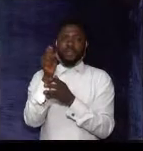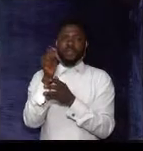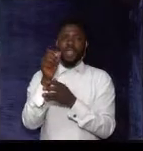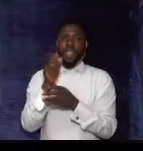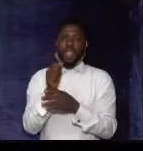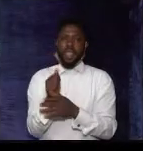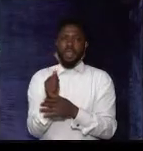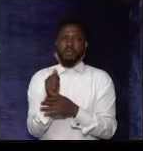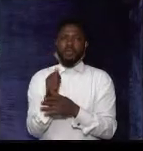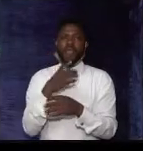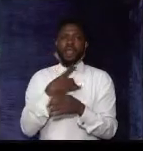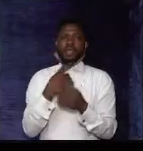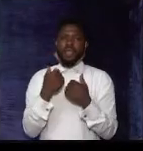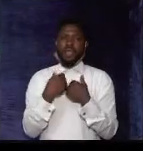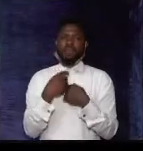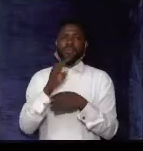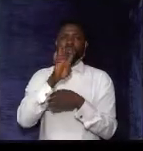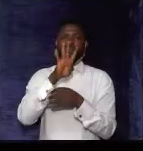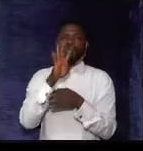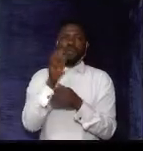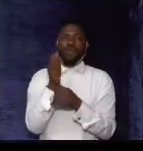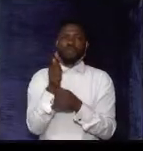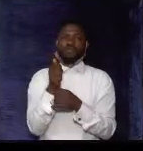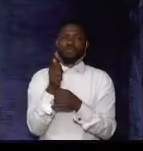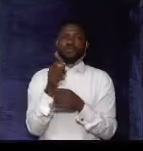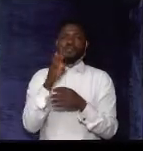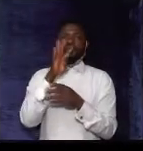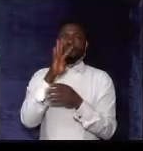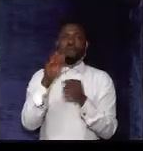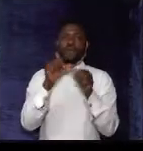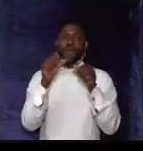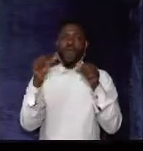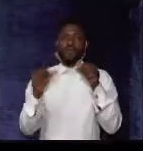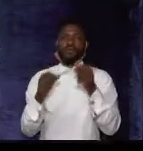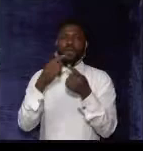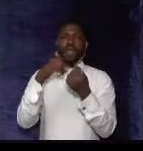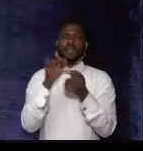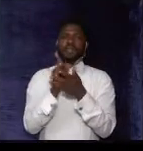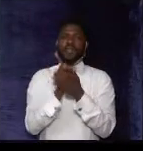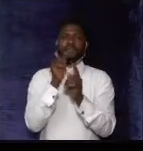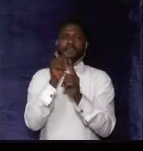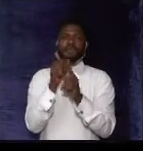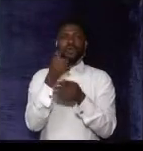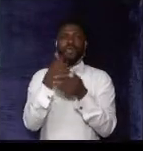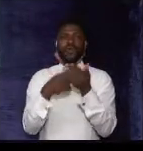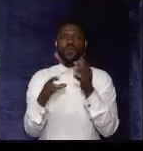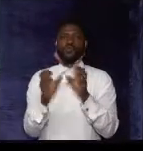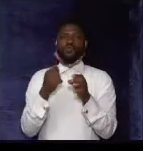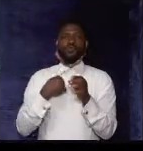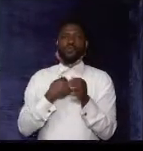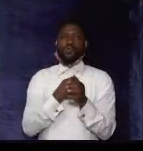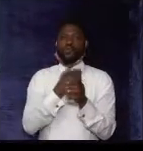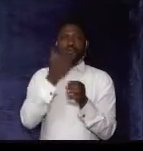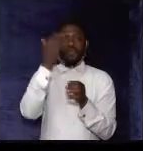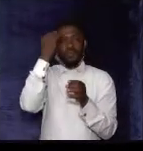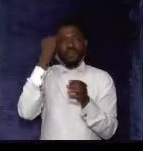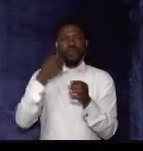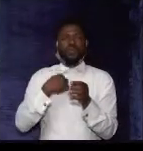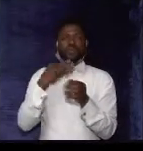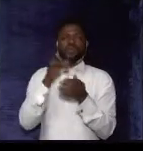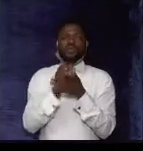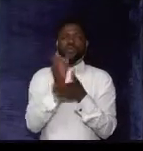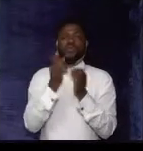have 5A, I have A, then I have 4A. 4 angles around that point. Now what do we